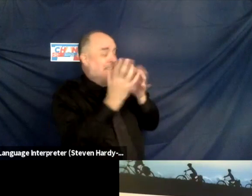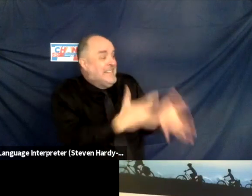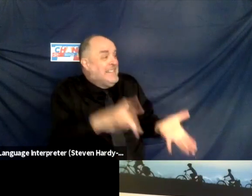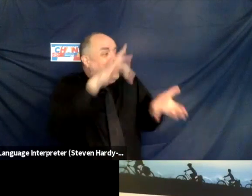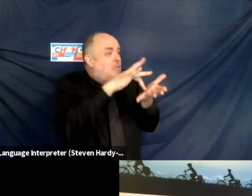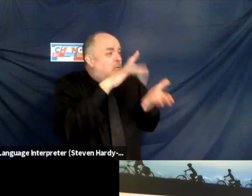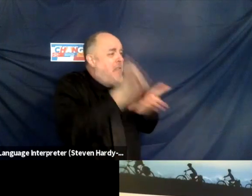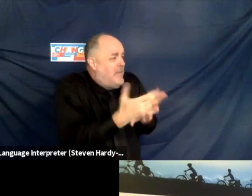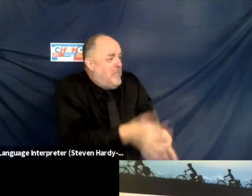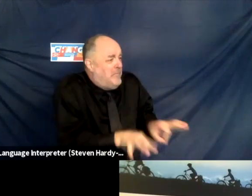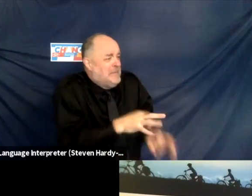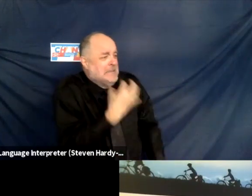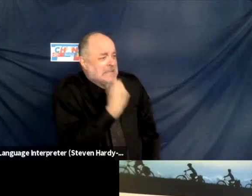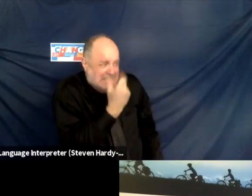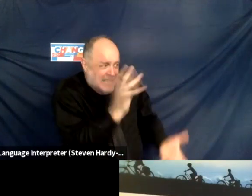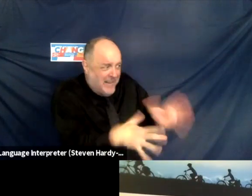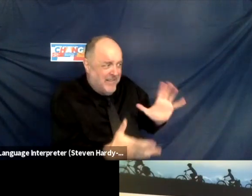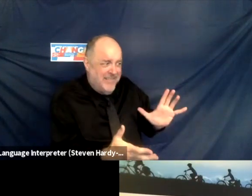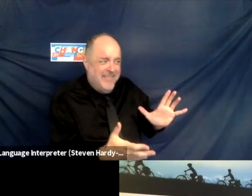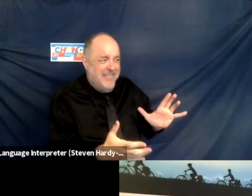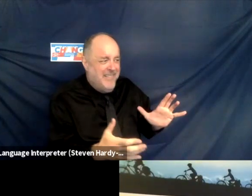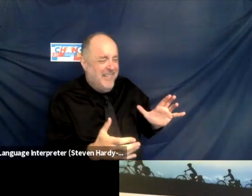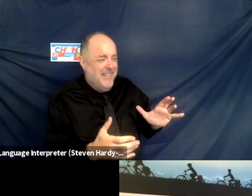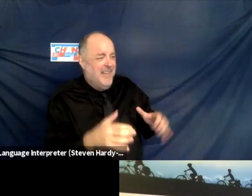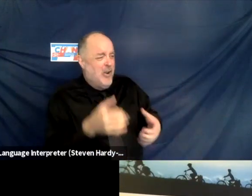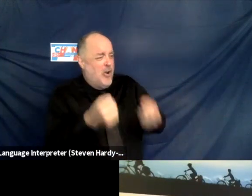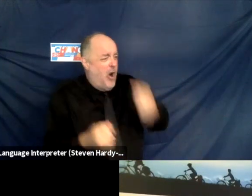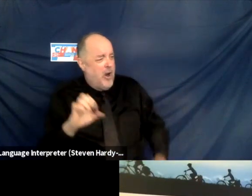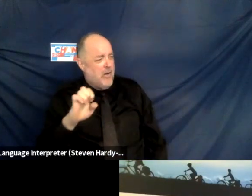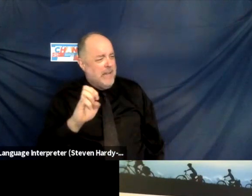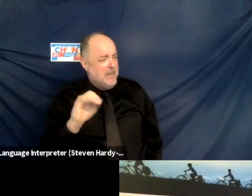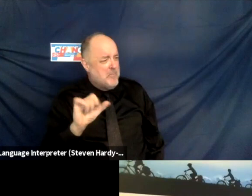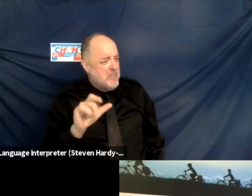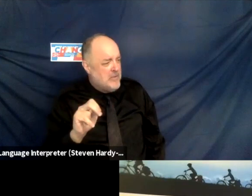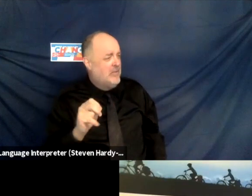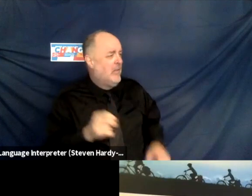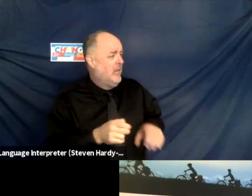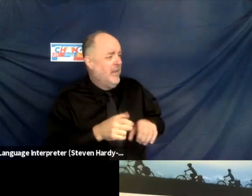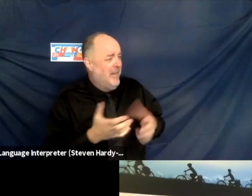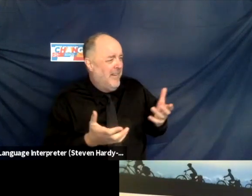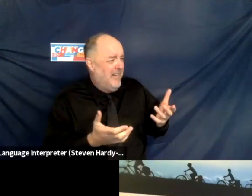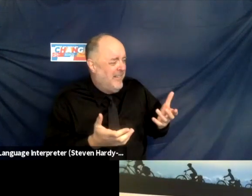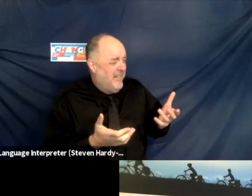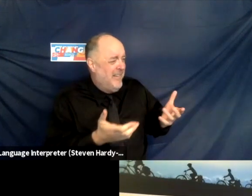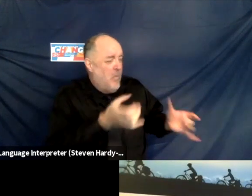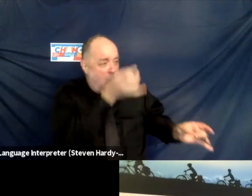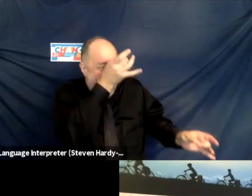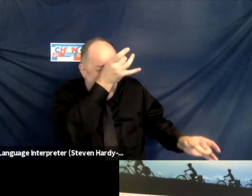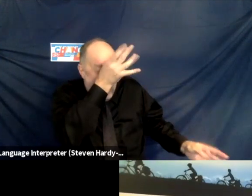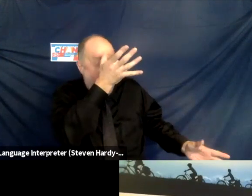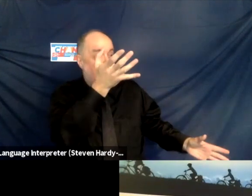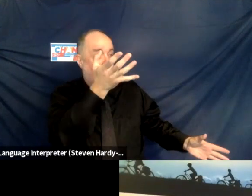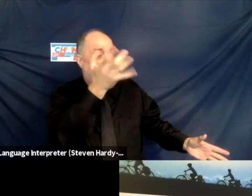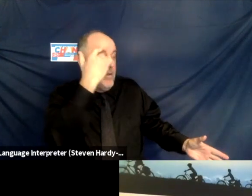These emissions are just off the hook, right? And we got to do everything we can to lower them dramatically.